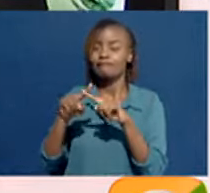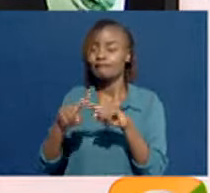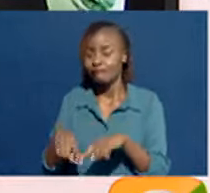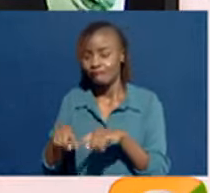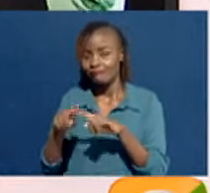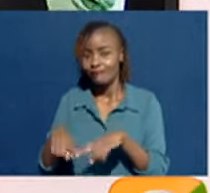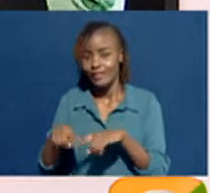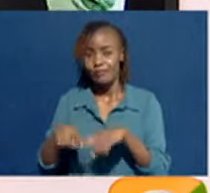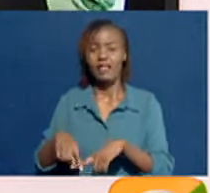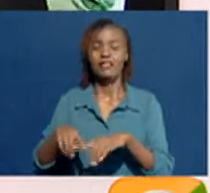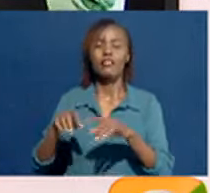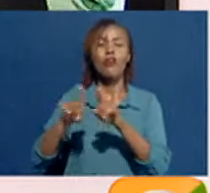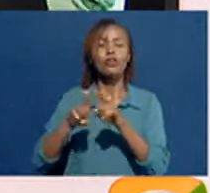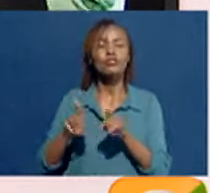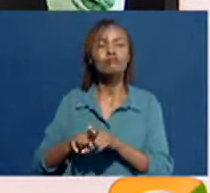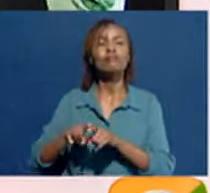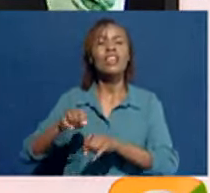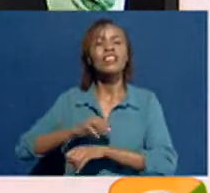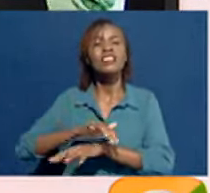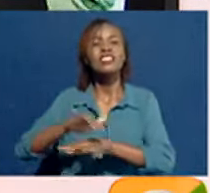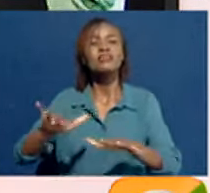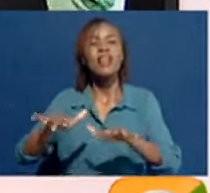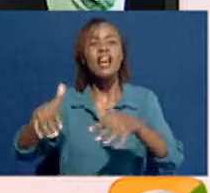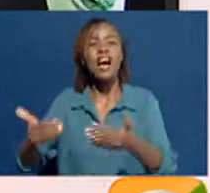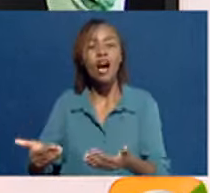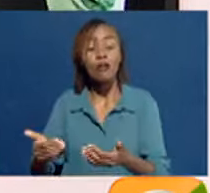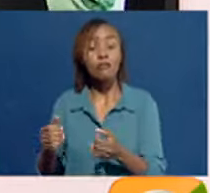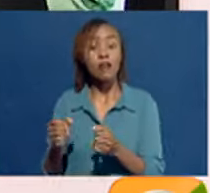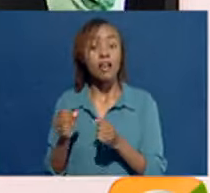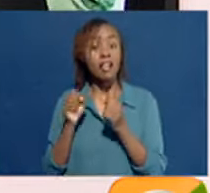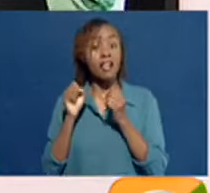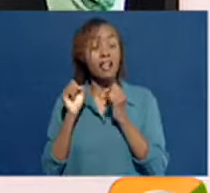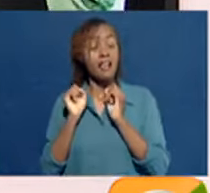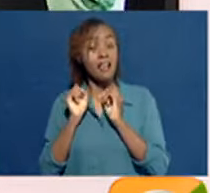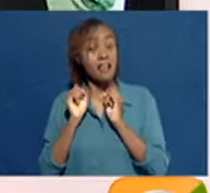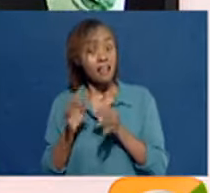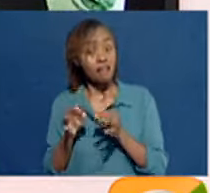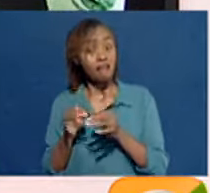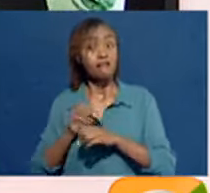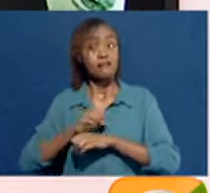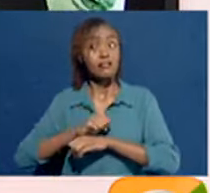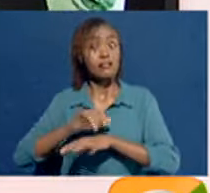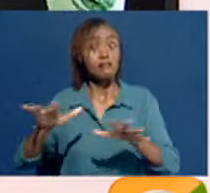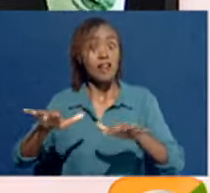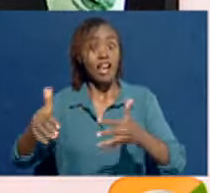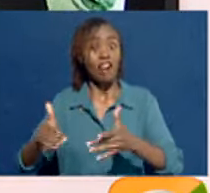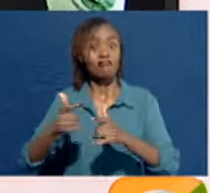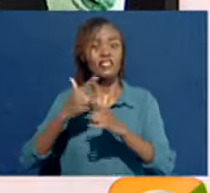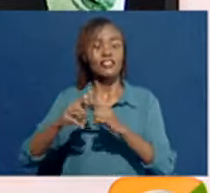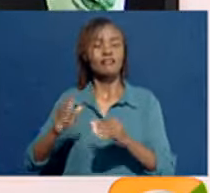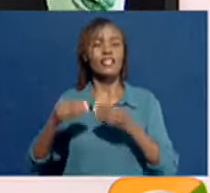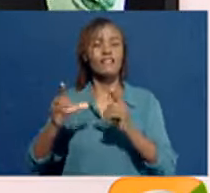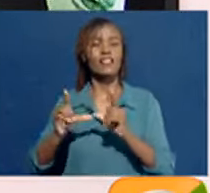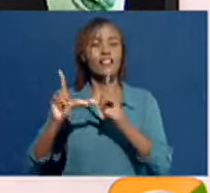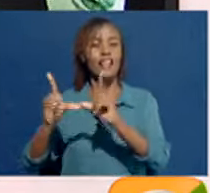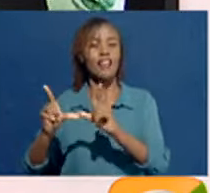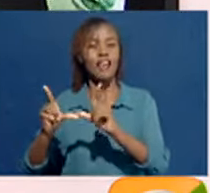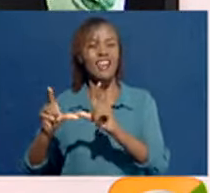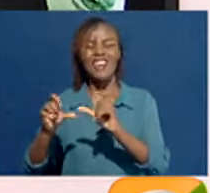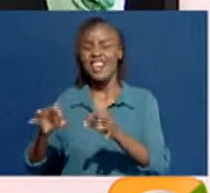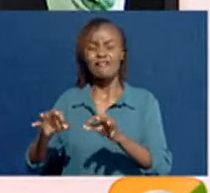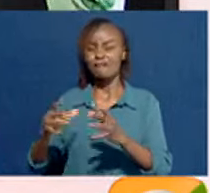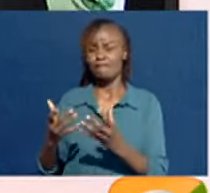and its determined emissions into the atmosphere, is assigned a number of permits. They can trade these, and also if they do not emit as much